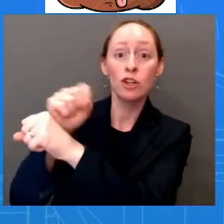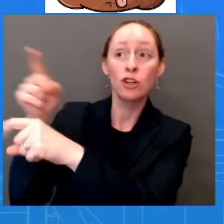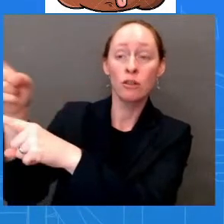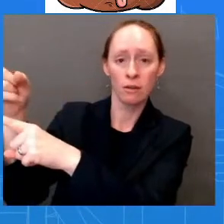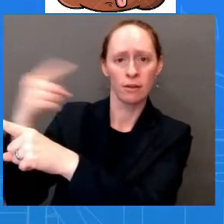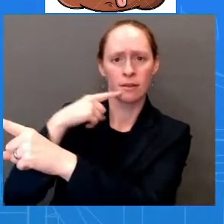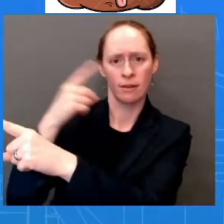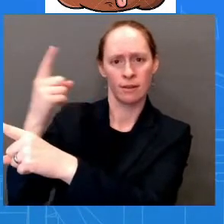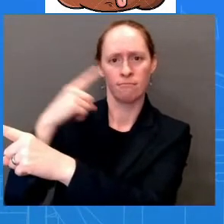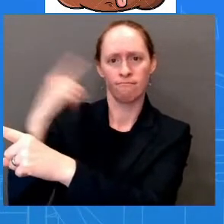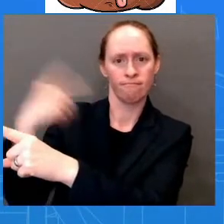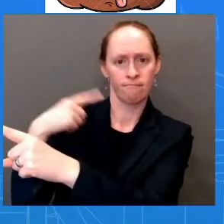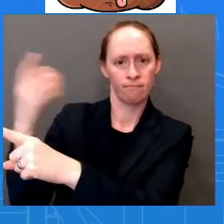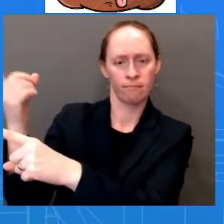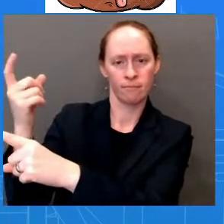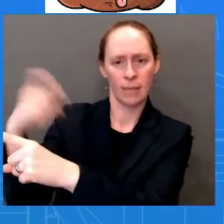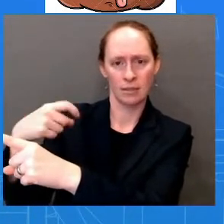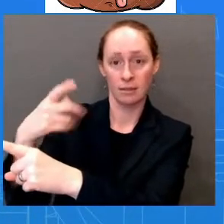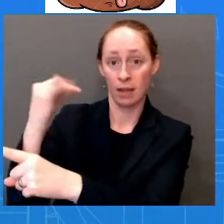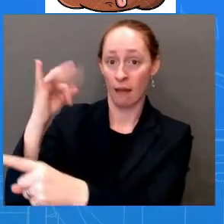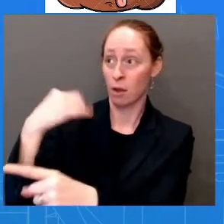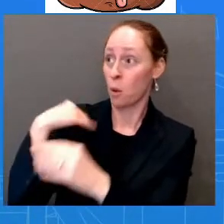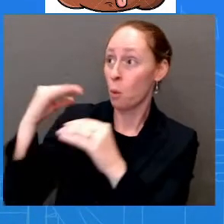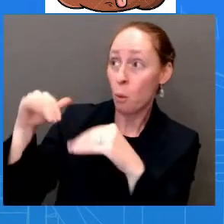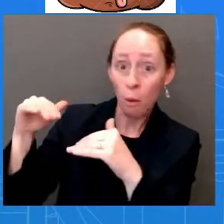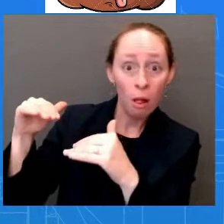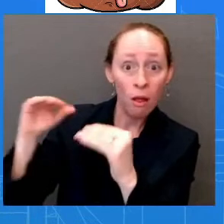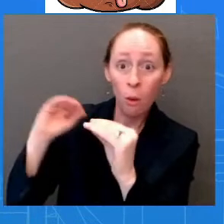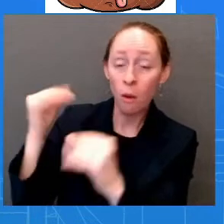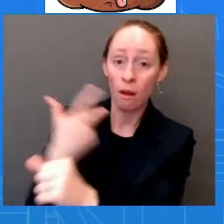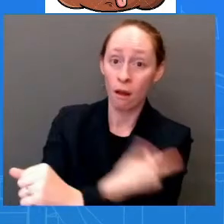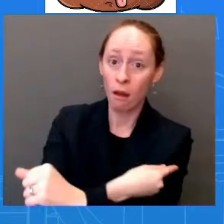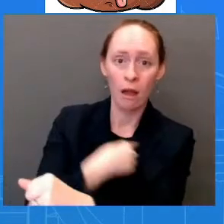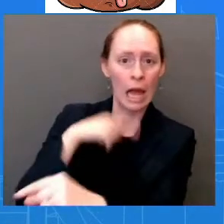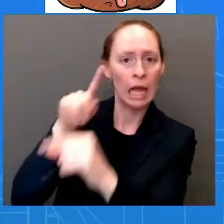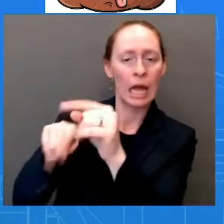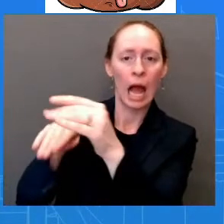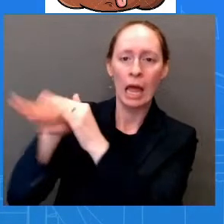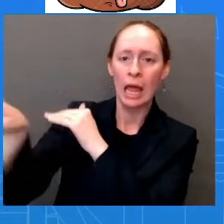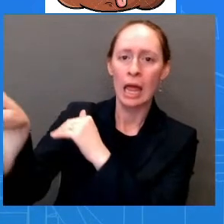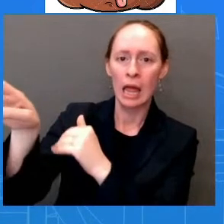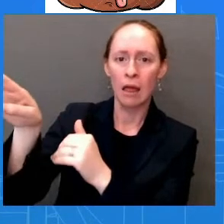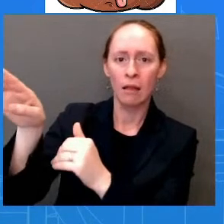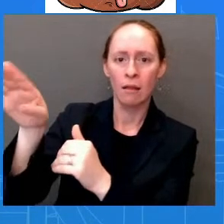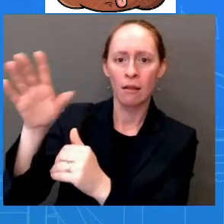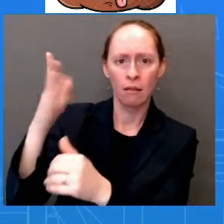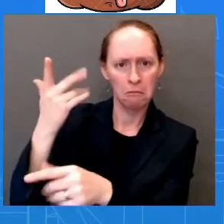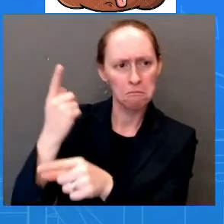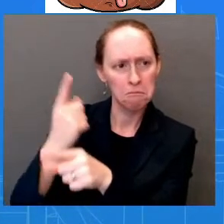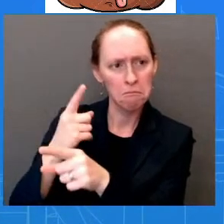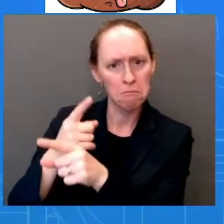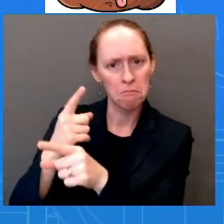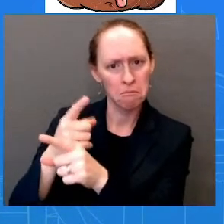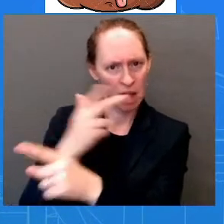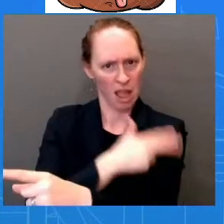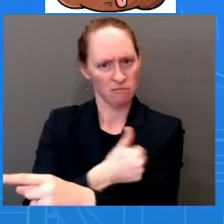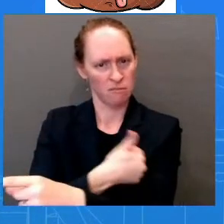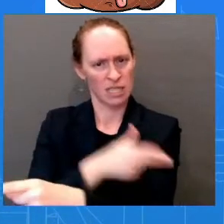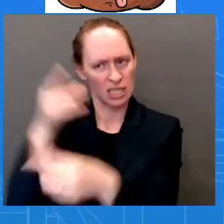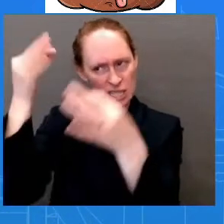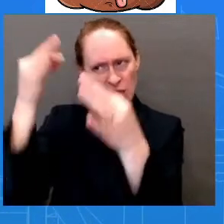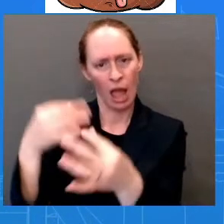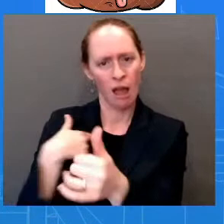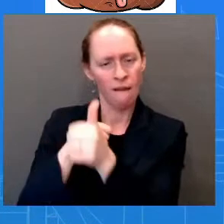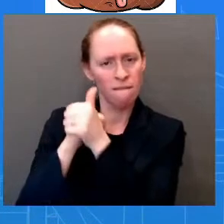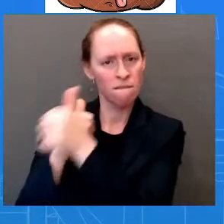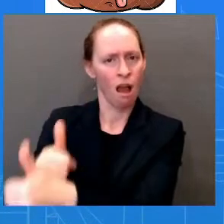if I didn't have my flu vaccine. Was that appropriate? The hospital thought it was, because they said that's how we make sure we protect other